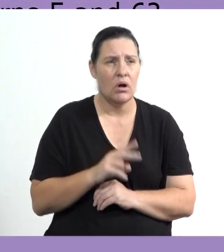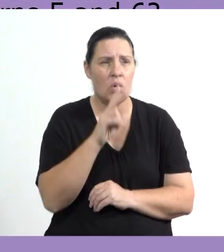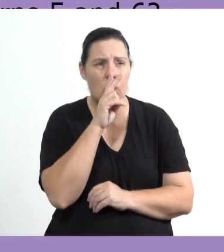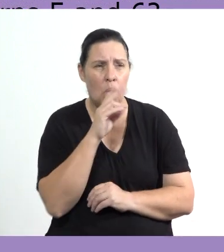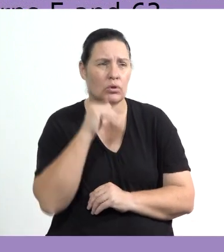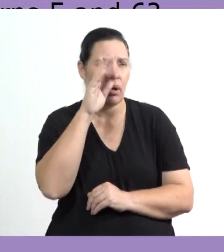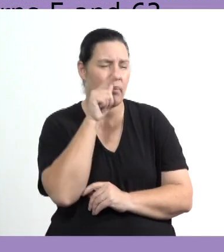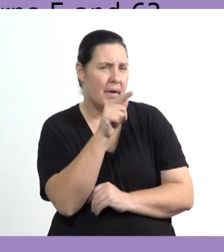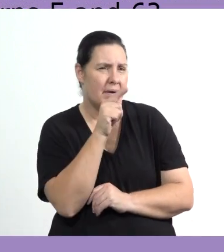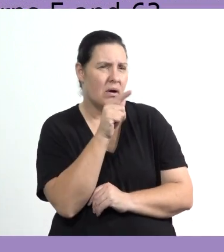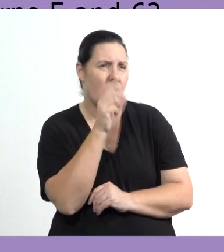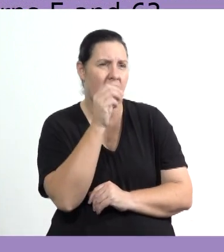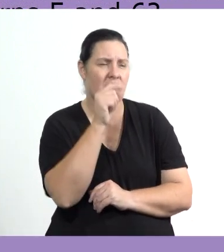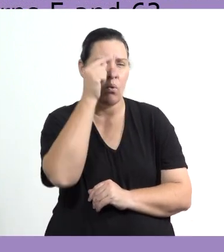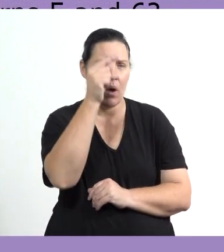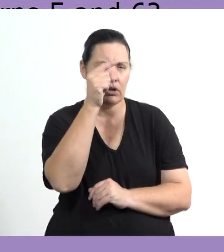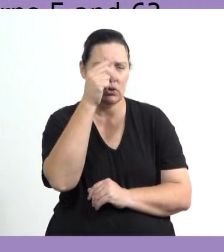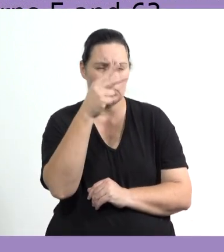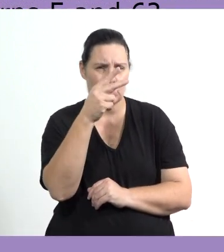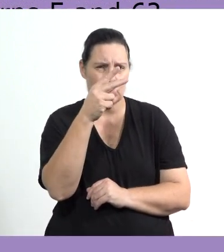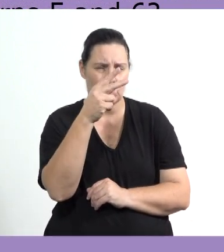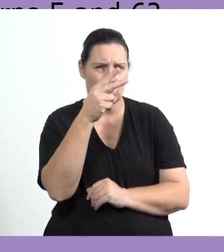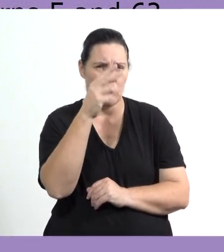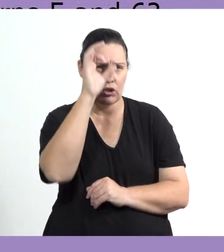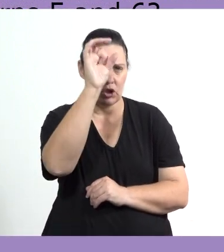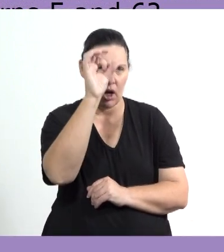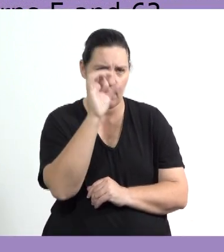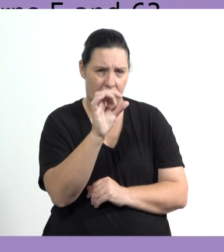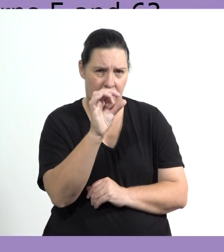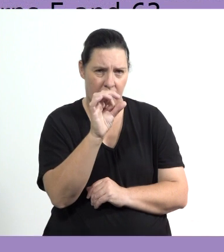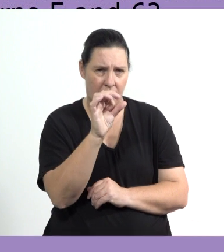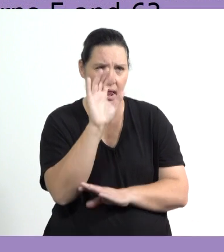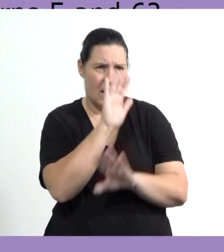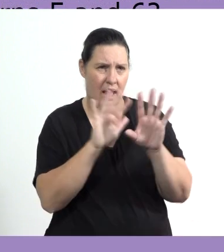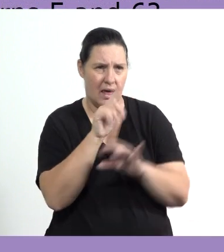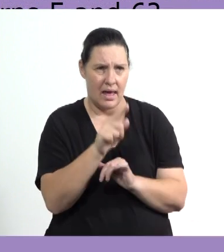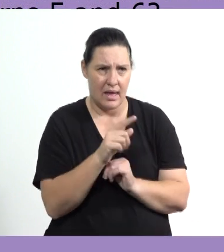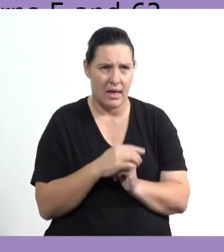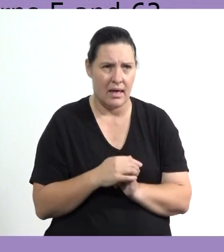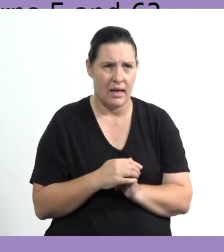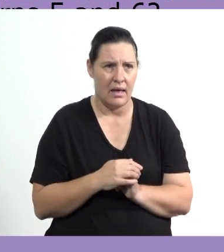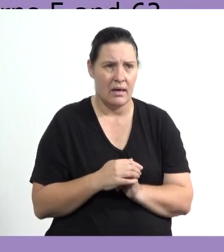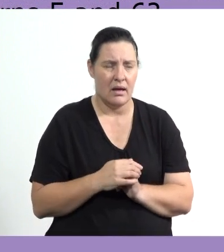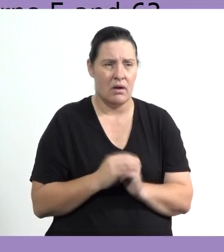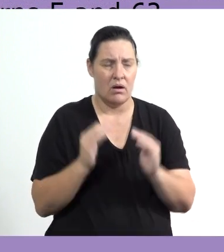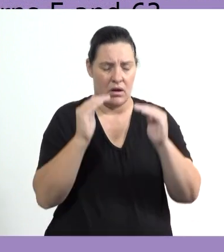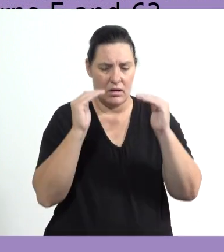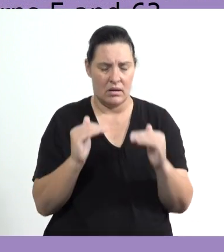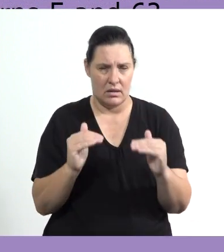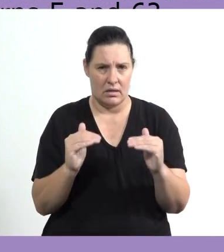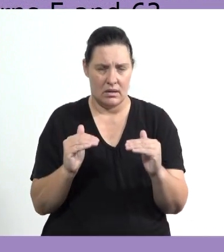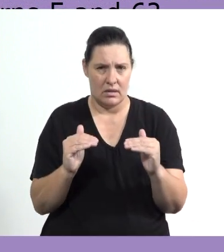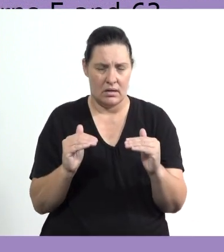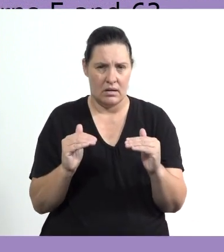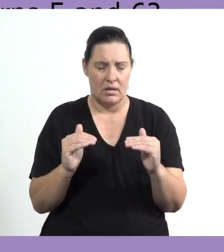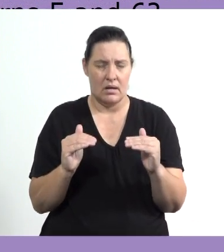let's look at the top there. So we have 1, 2 circles that are being colored in there. And when we move on to